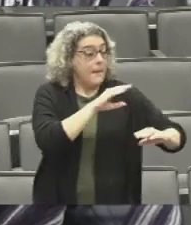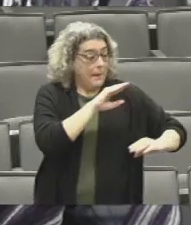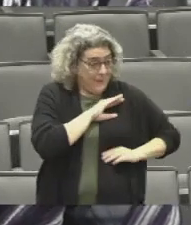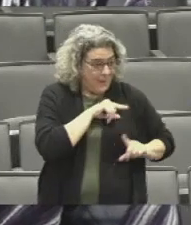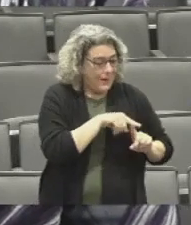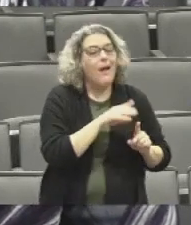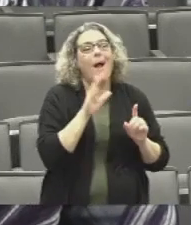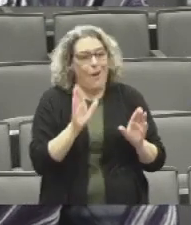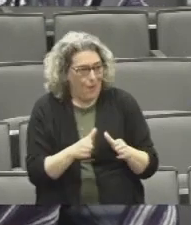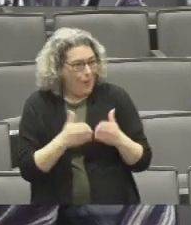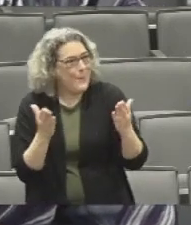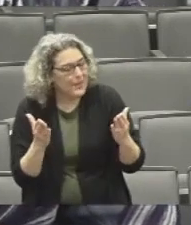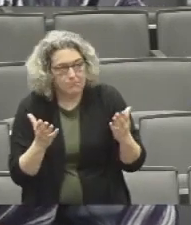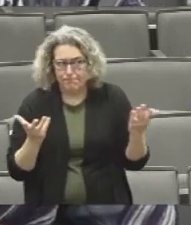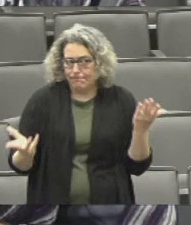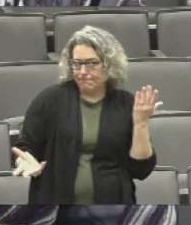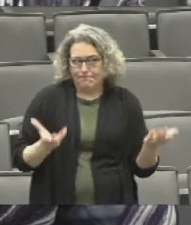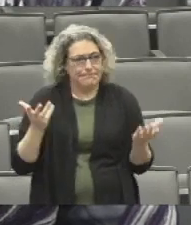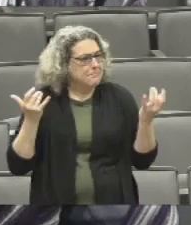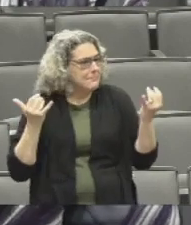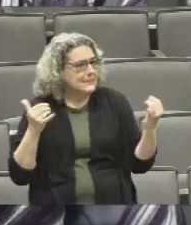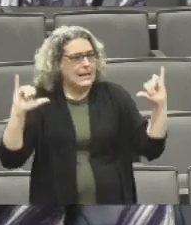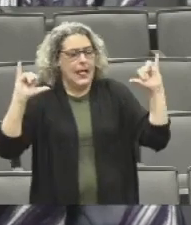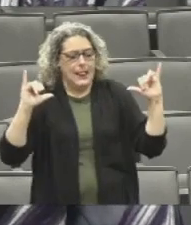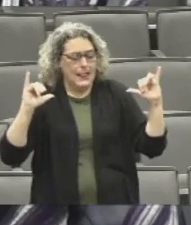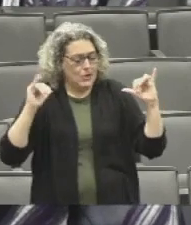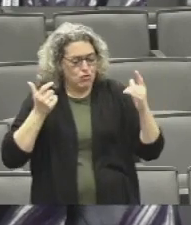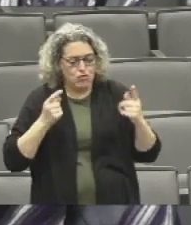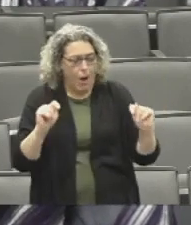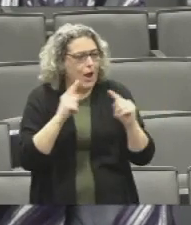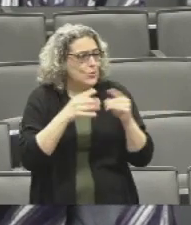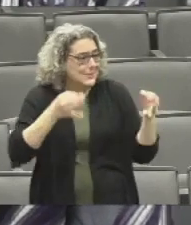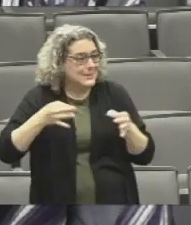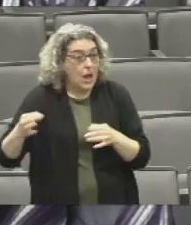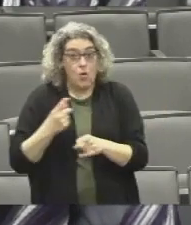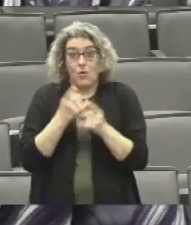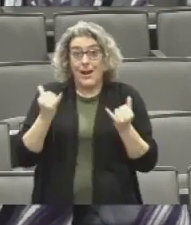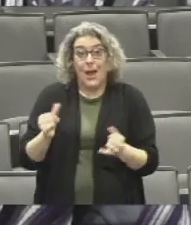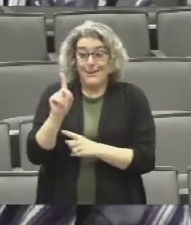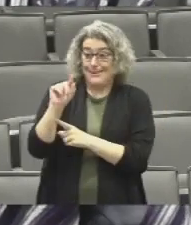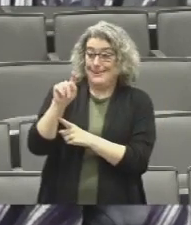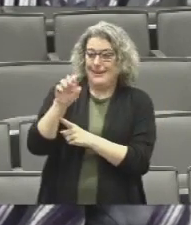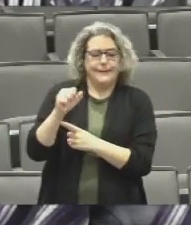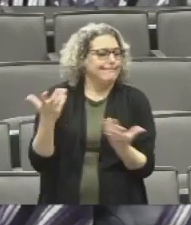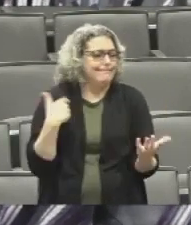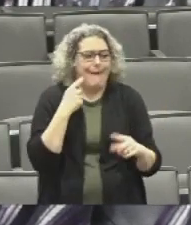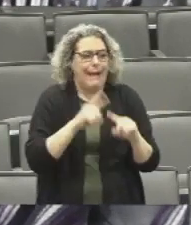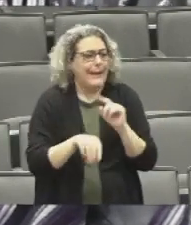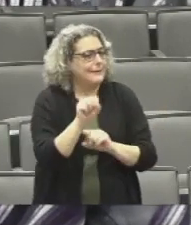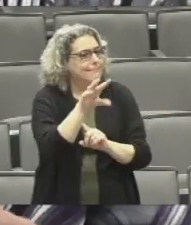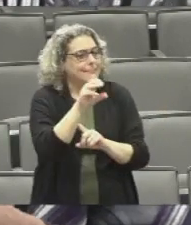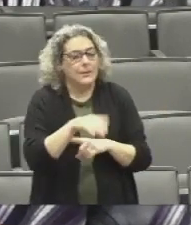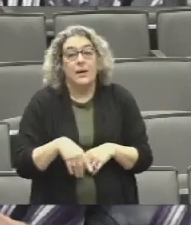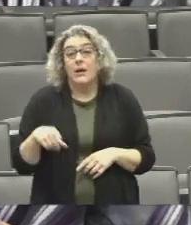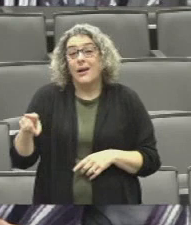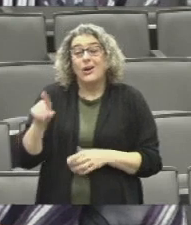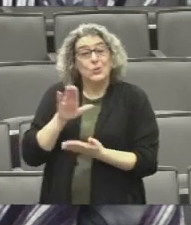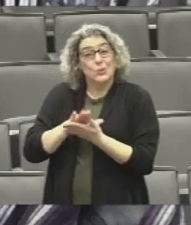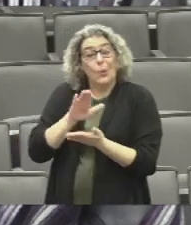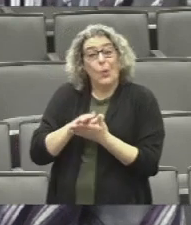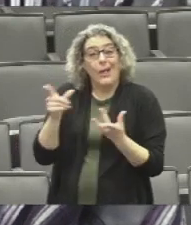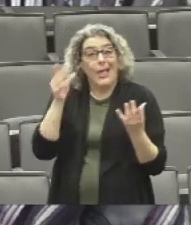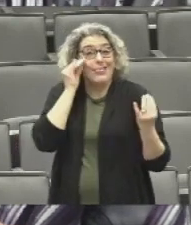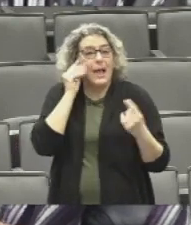like for them. So those, I couldn't give you any dates at this time. They are really more thinking,